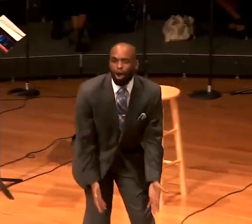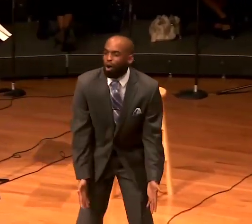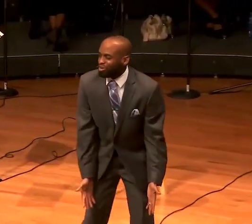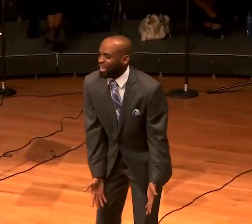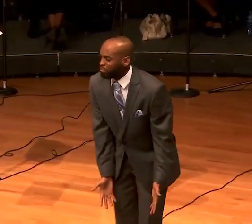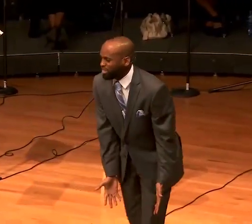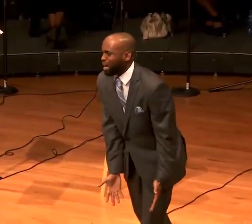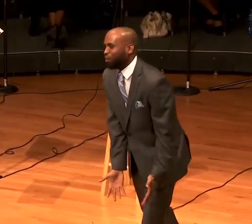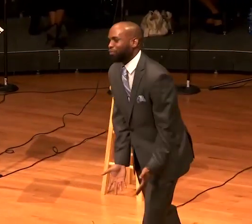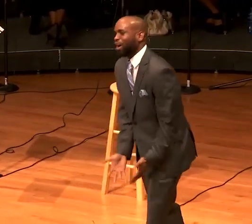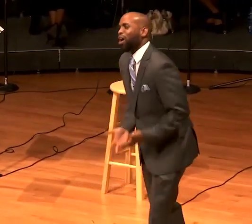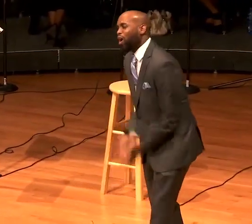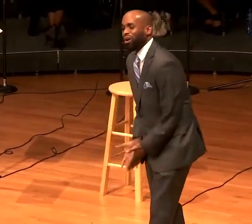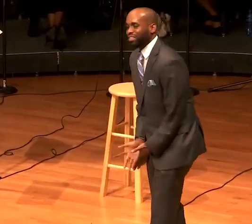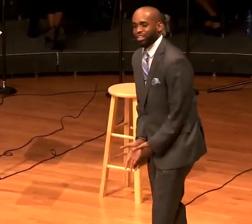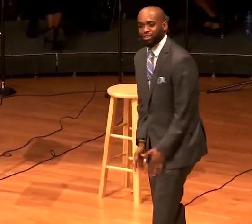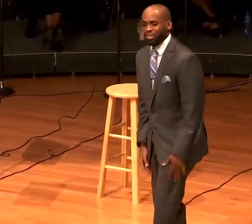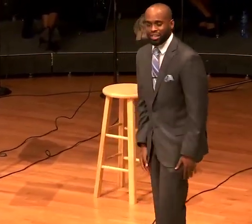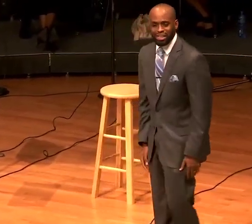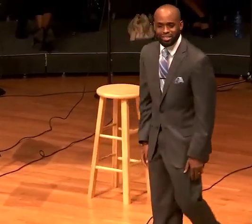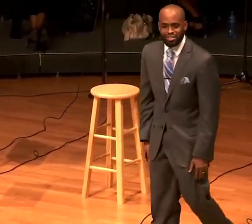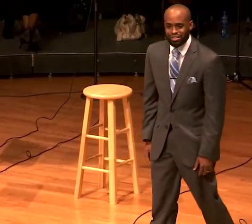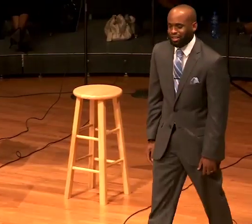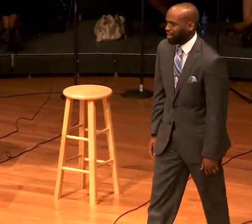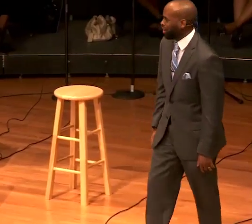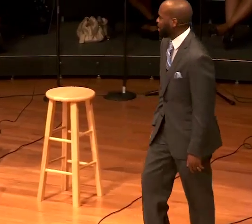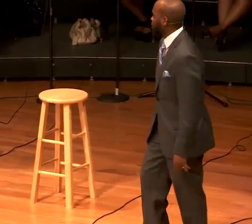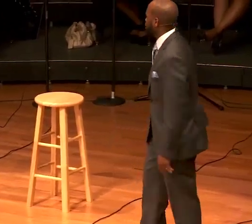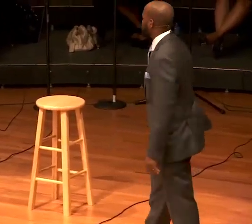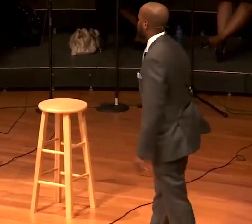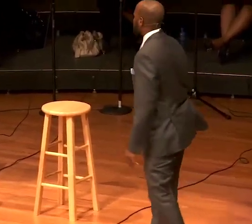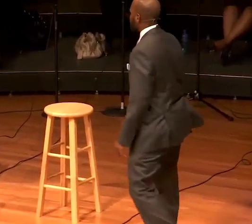and throws himself onto Eutychus.